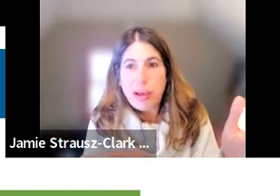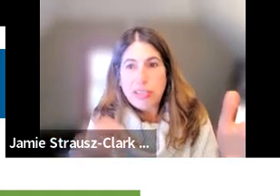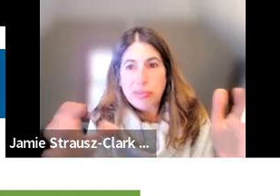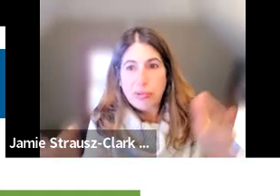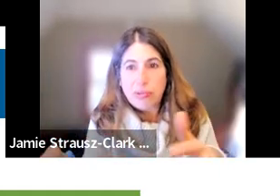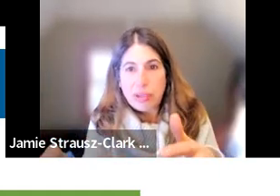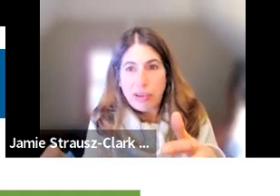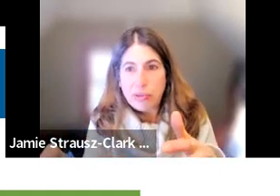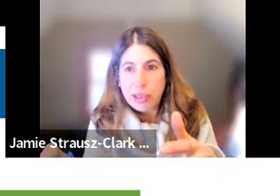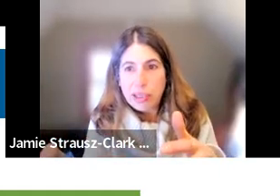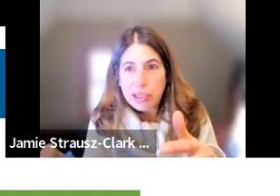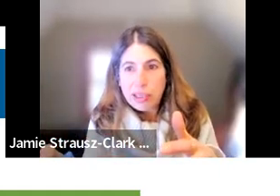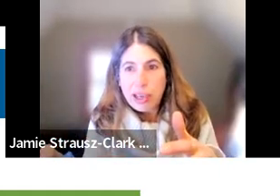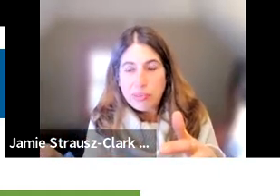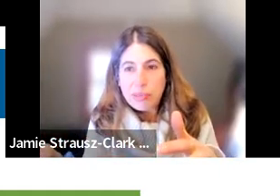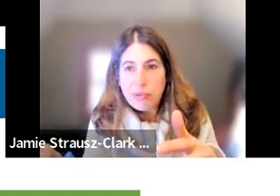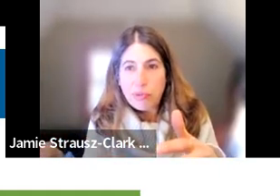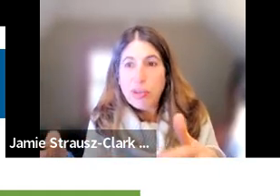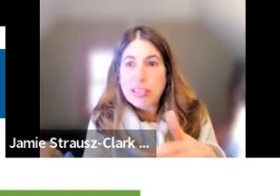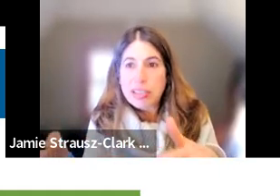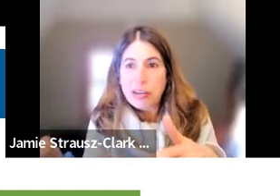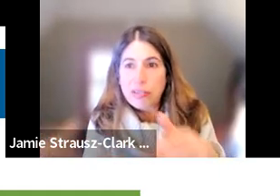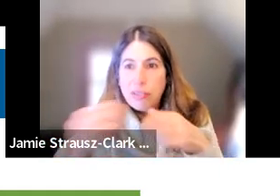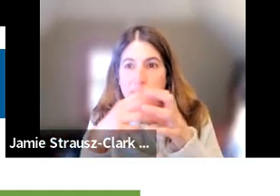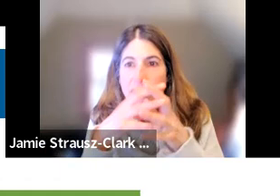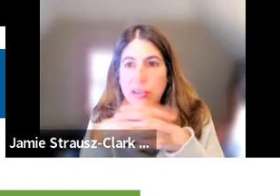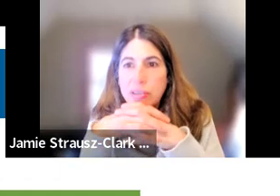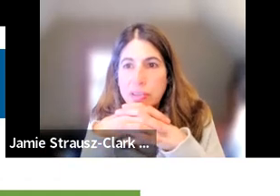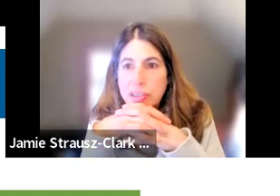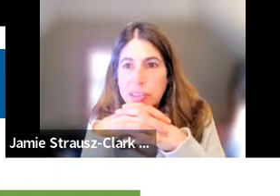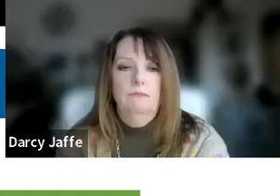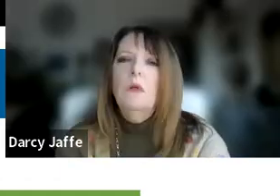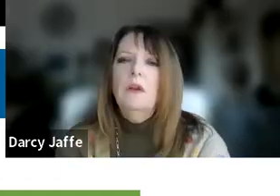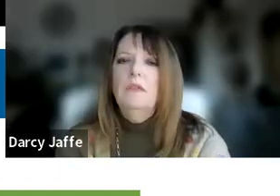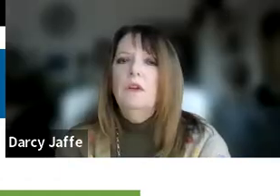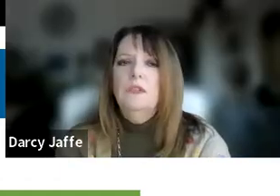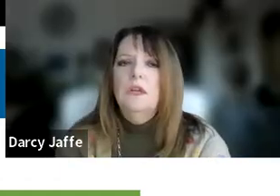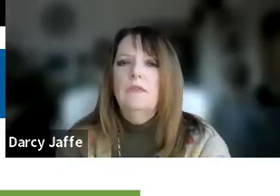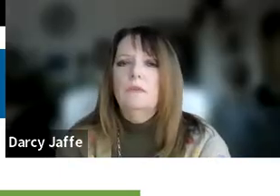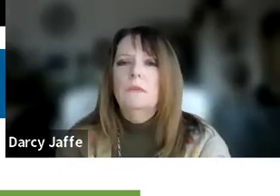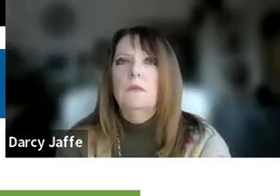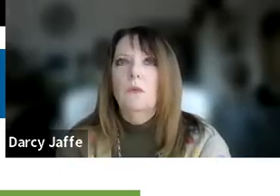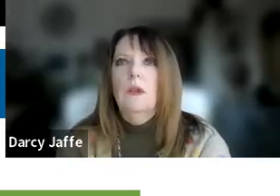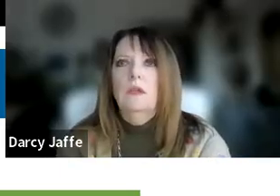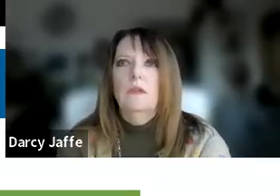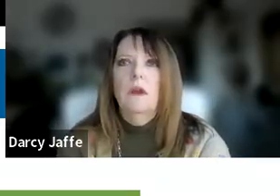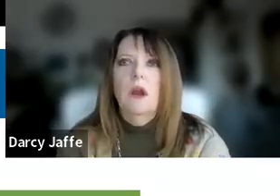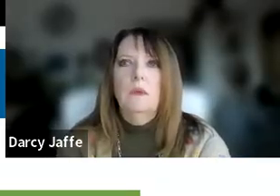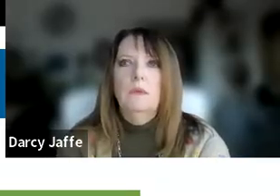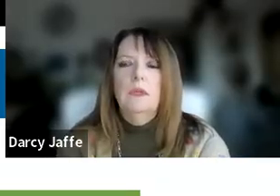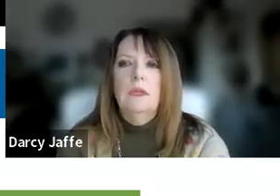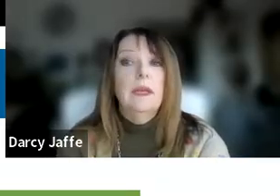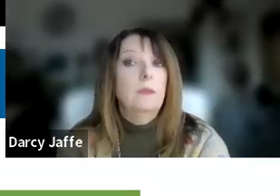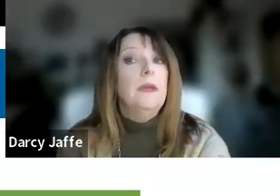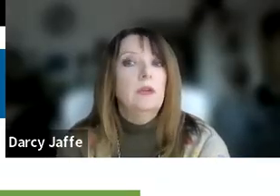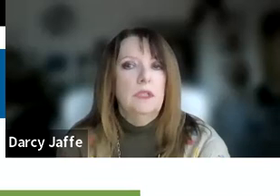still possible without some of the risks that are involved there? Yeah, well, I don't even know if it's law enforcement, but there are